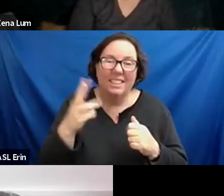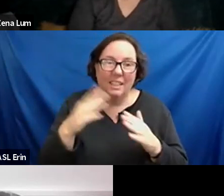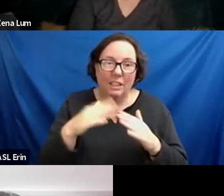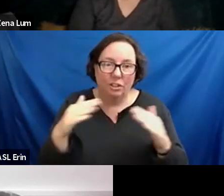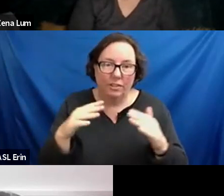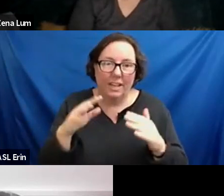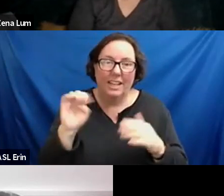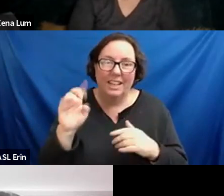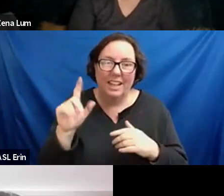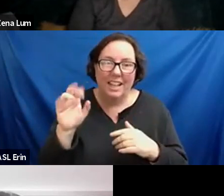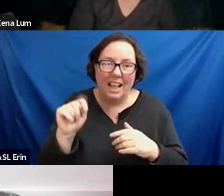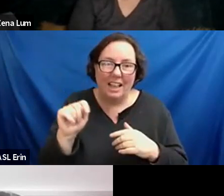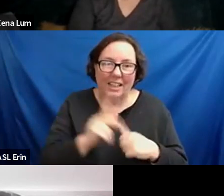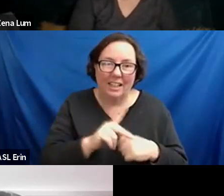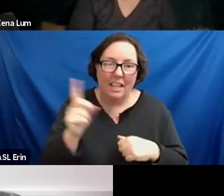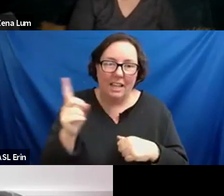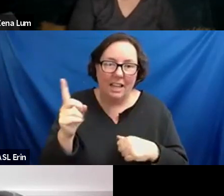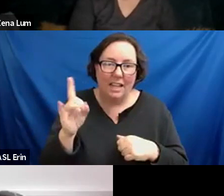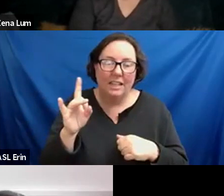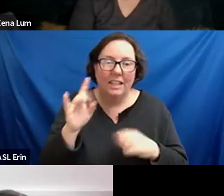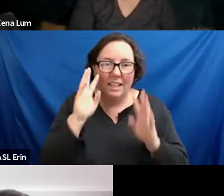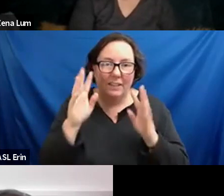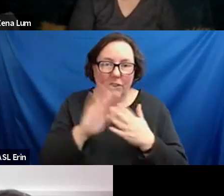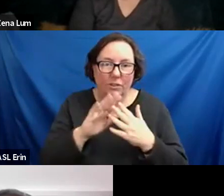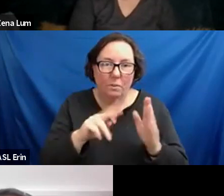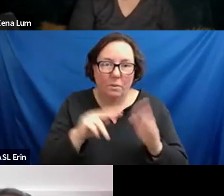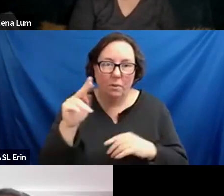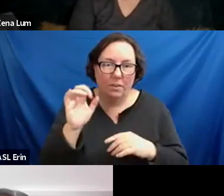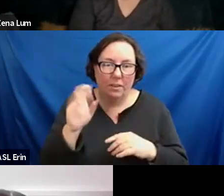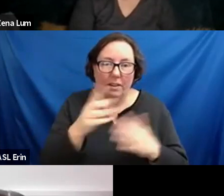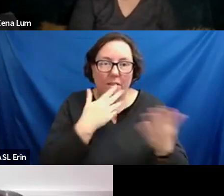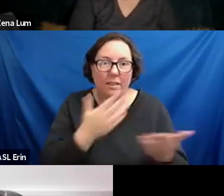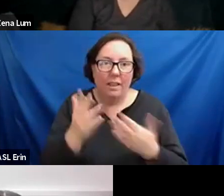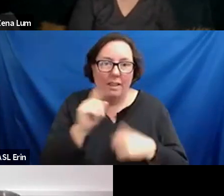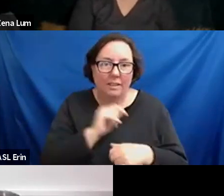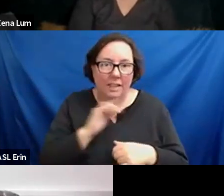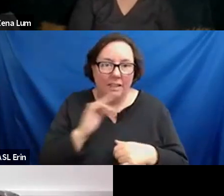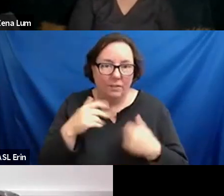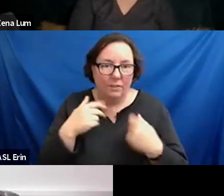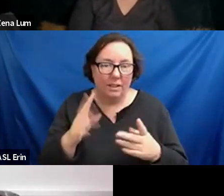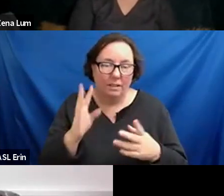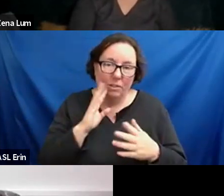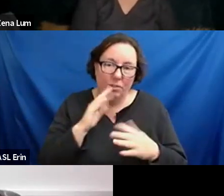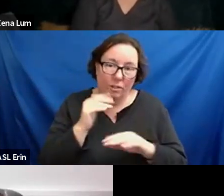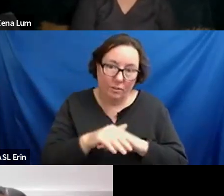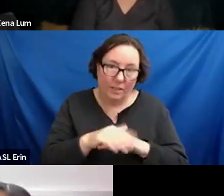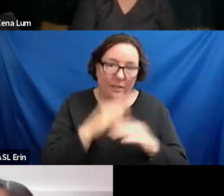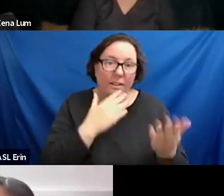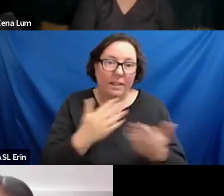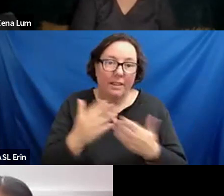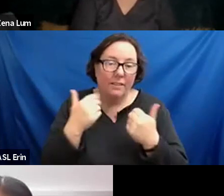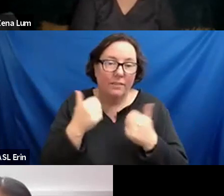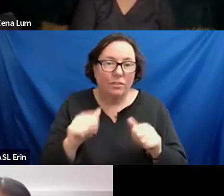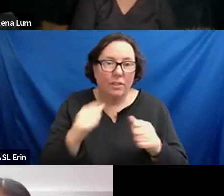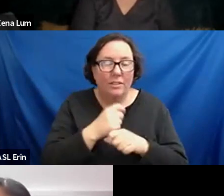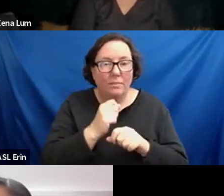the Elliott K-8 Innovation School in the North End. I'd like to thank the task force for allowing me to speak this evening. Thank you for trying to make